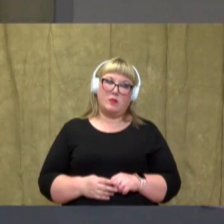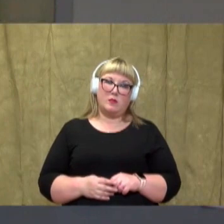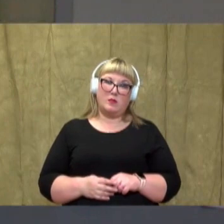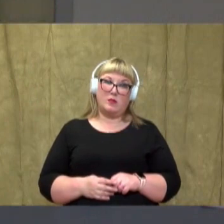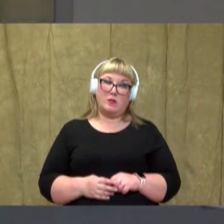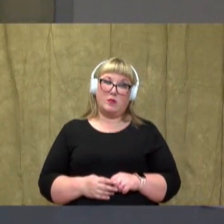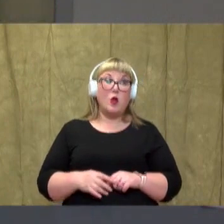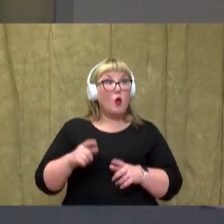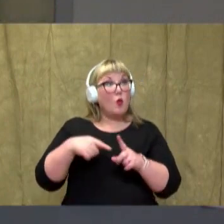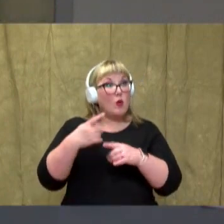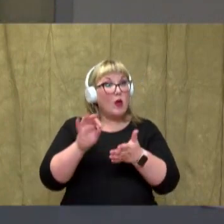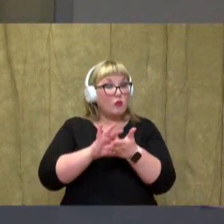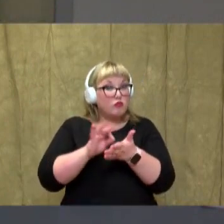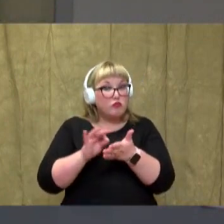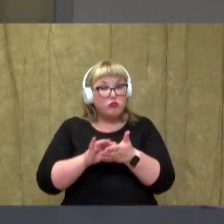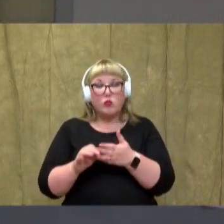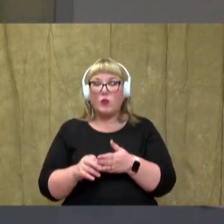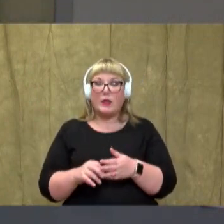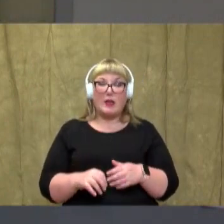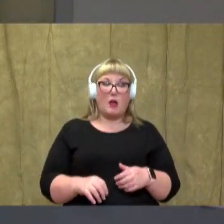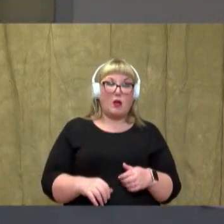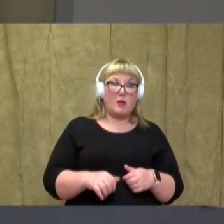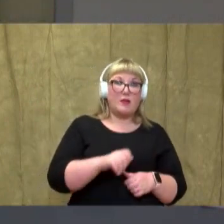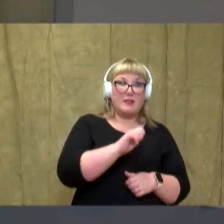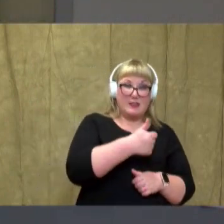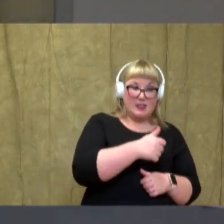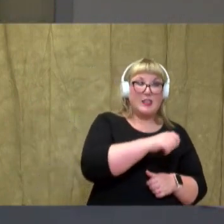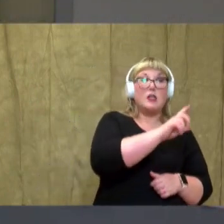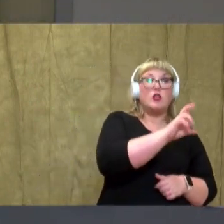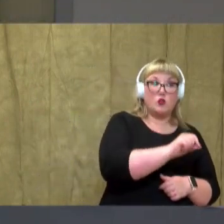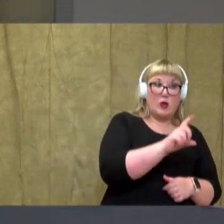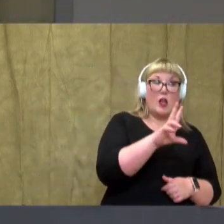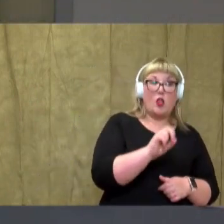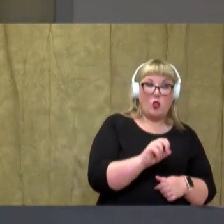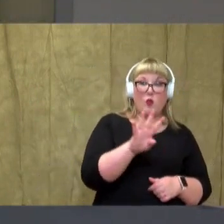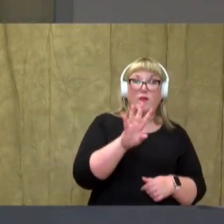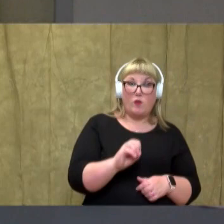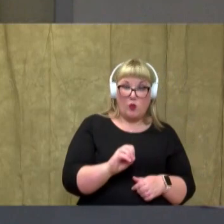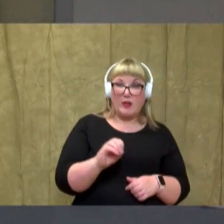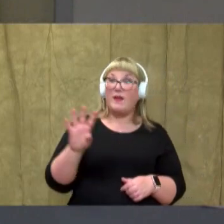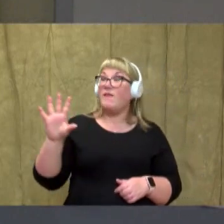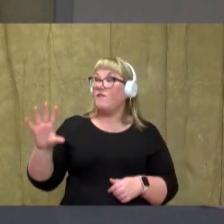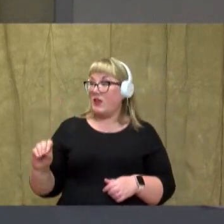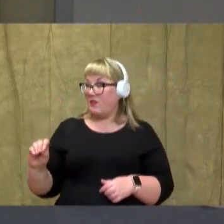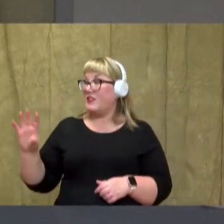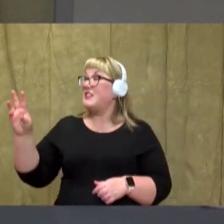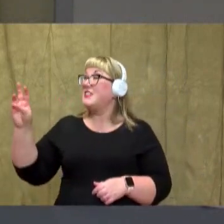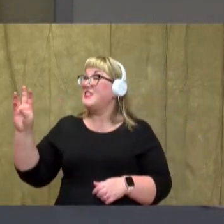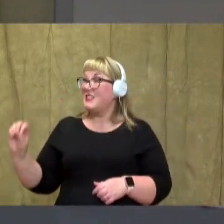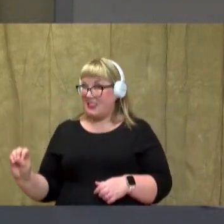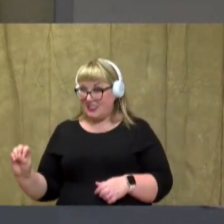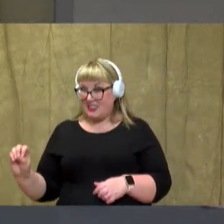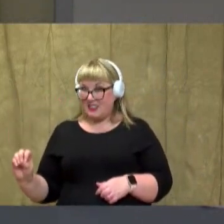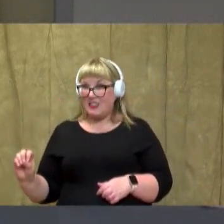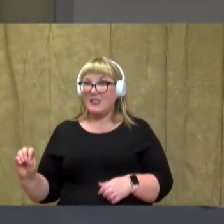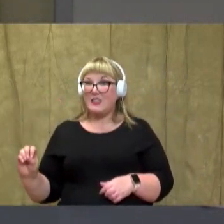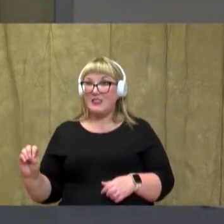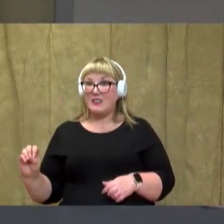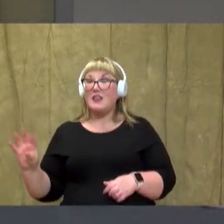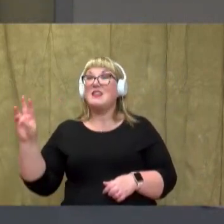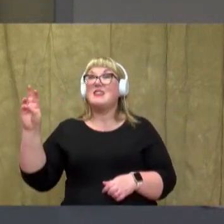When we count up our rods, we count by tens. 10, 20, 30, 40, 50,